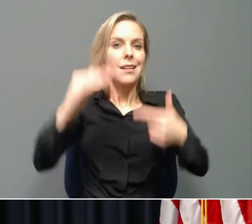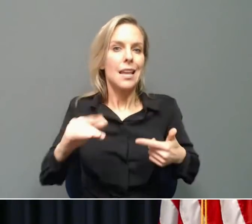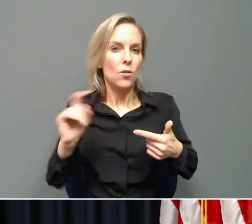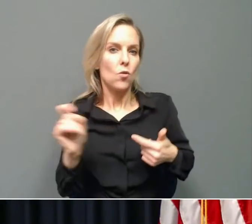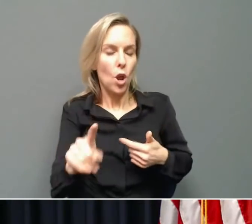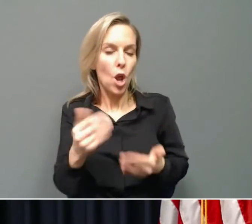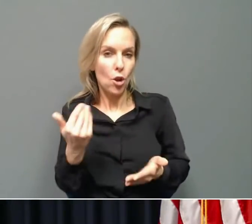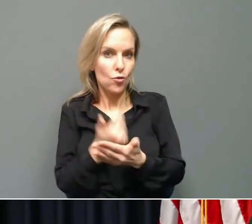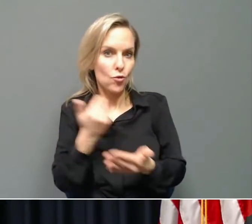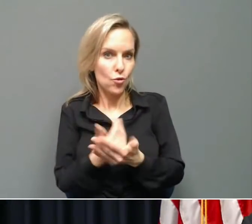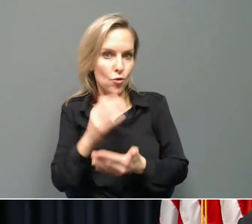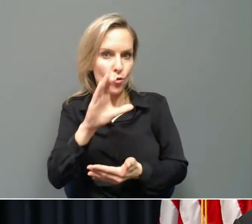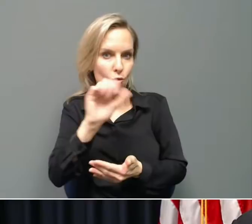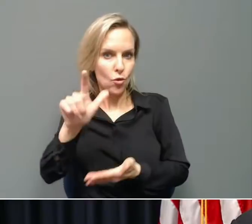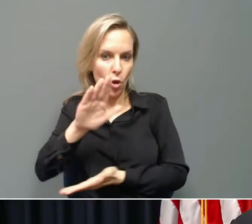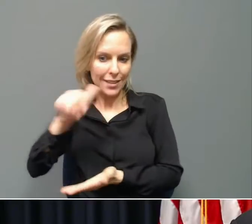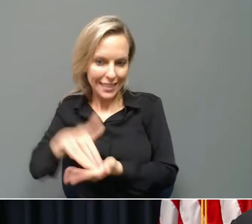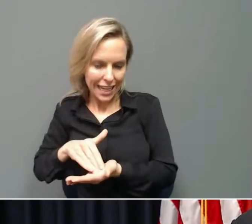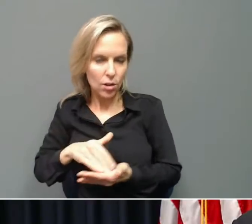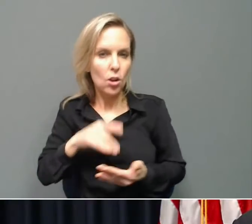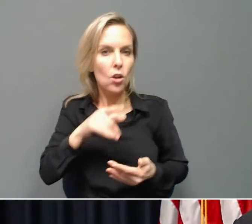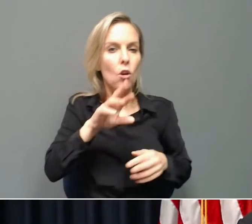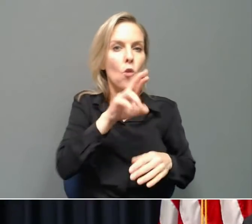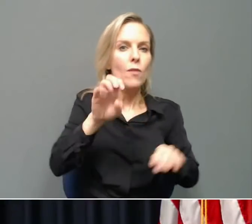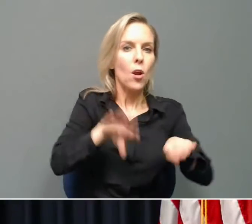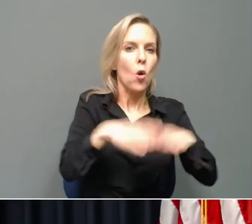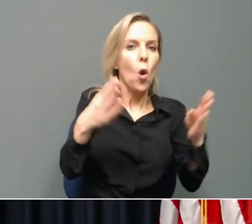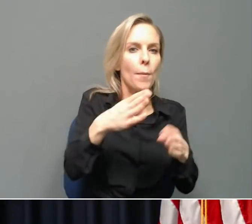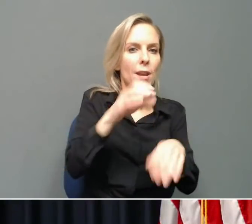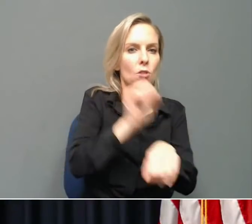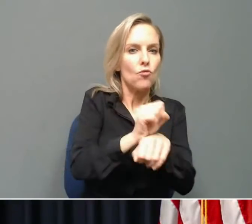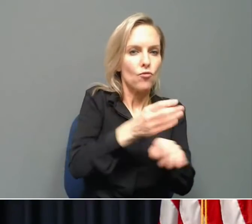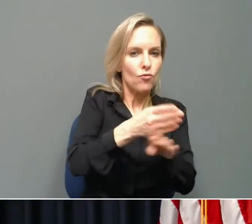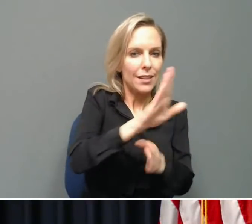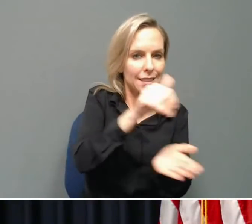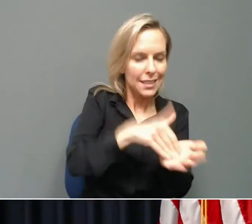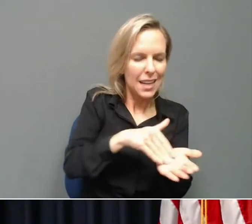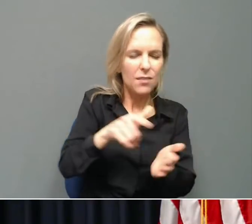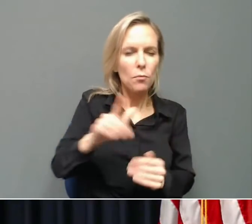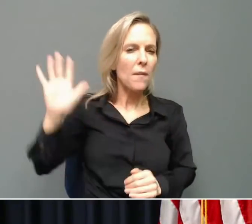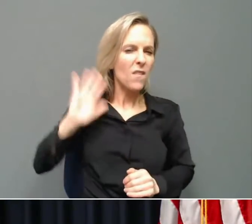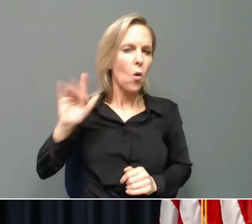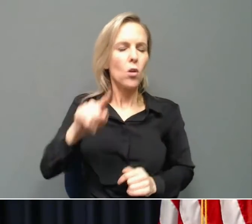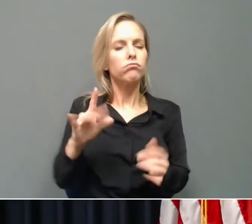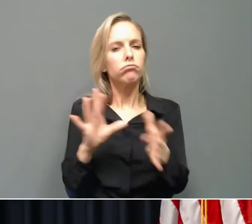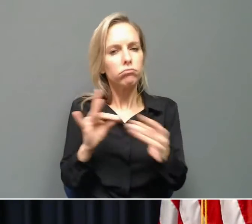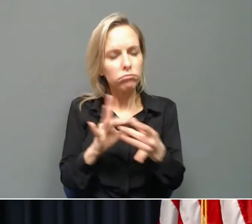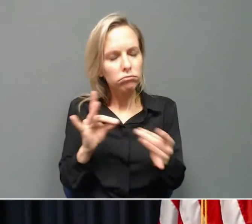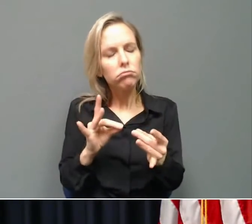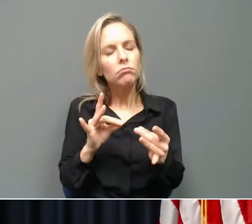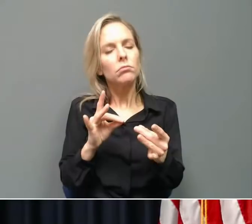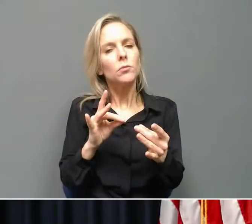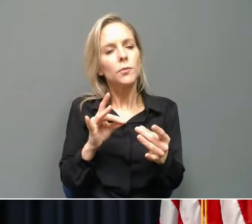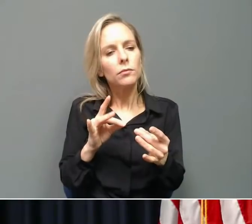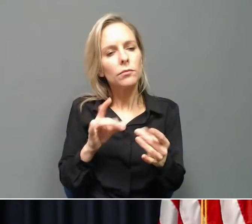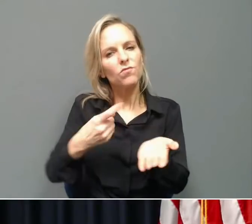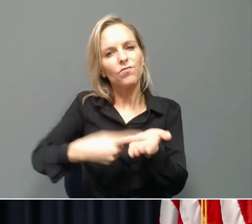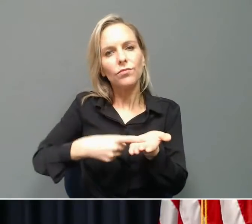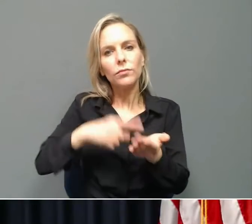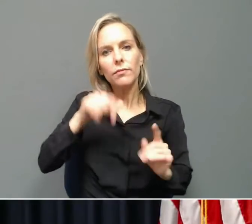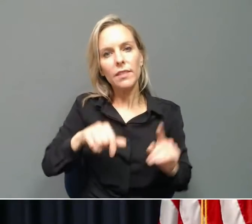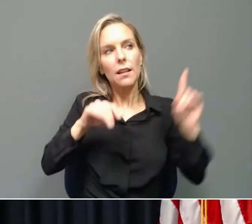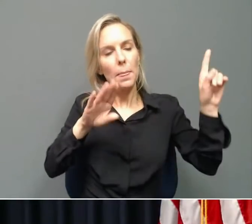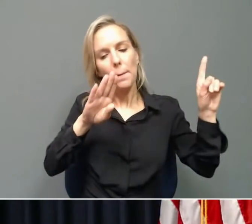reopening the career centers, in the past, you've talked about how the Bevin